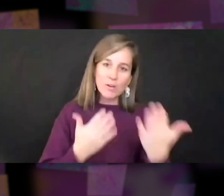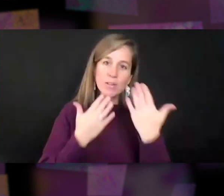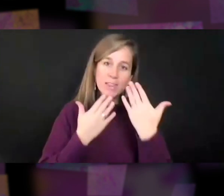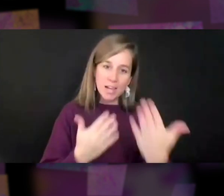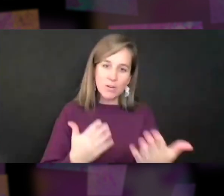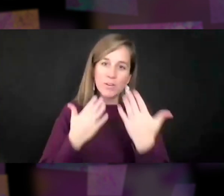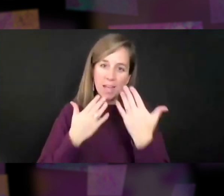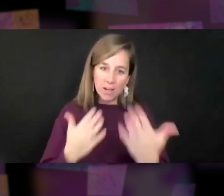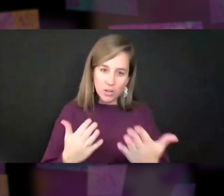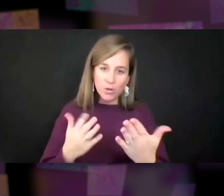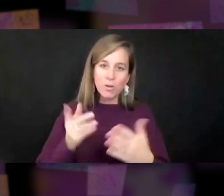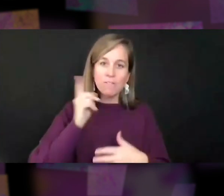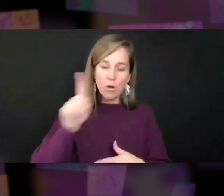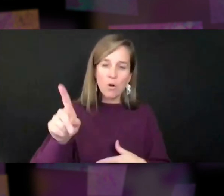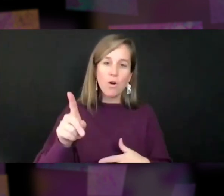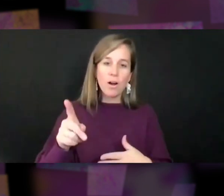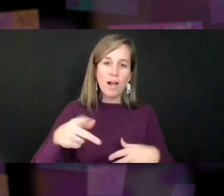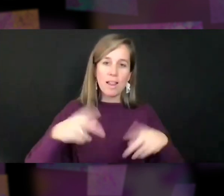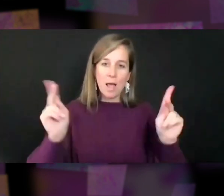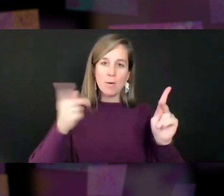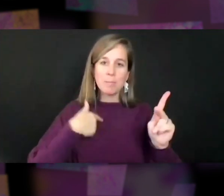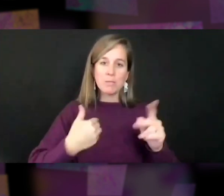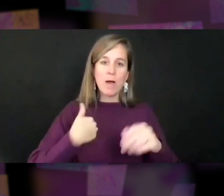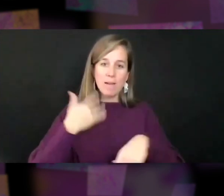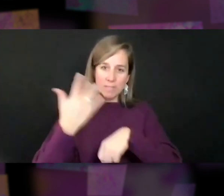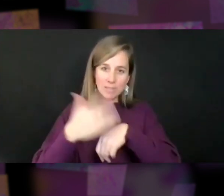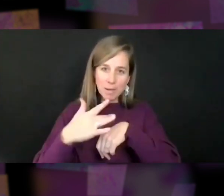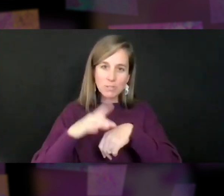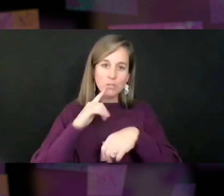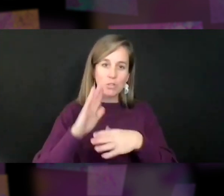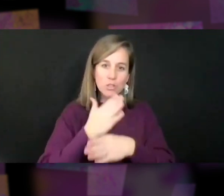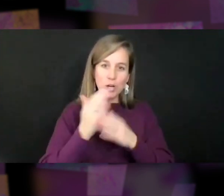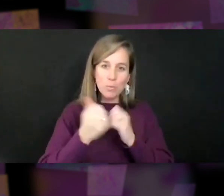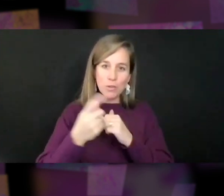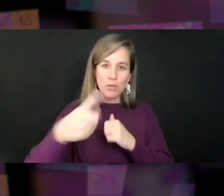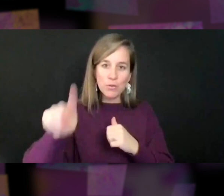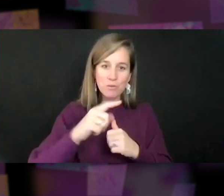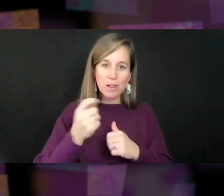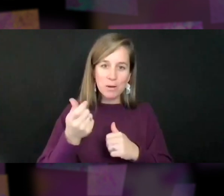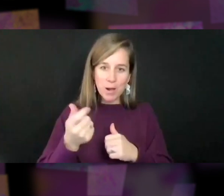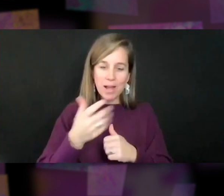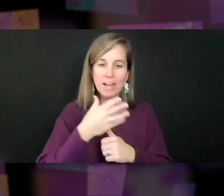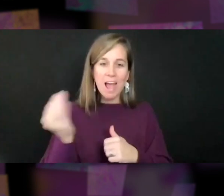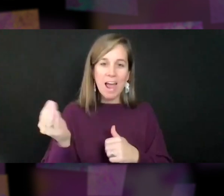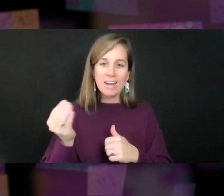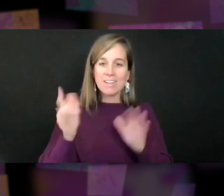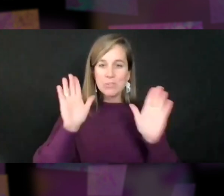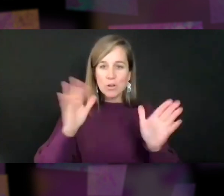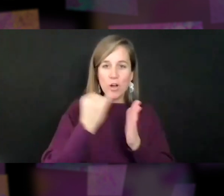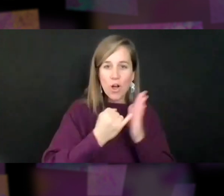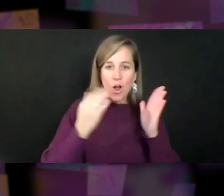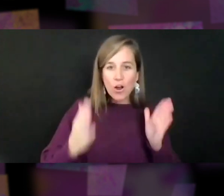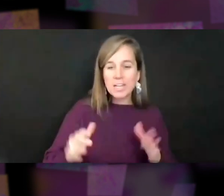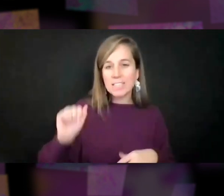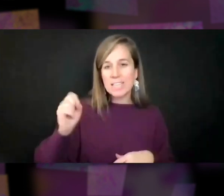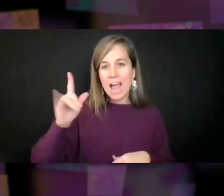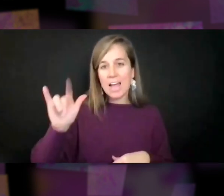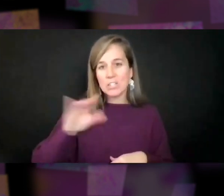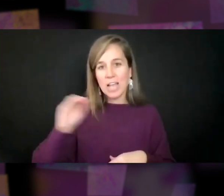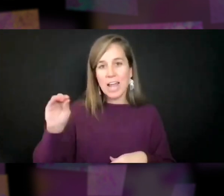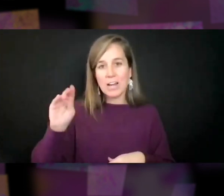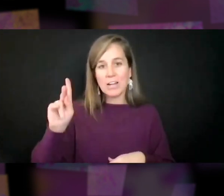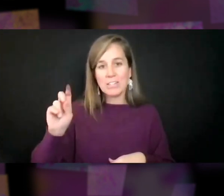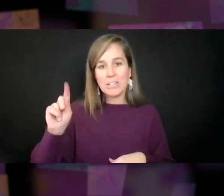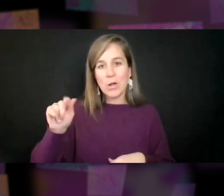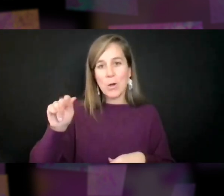much for giving me the space to share with you for a little while, and these other incredible artists, Ashley and Dakota. Love and